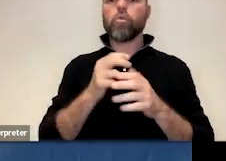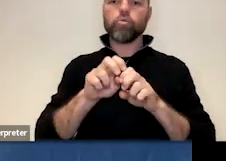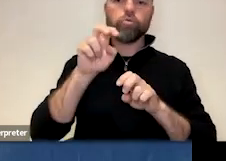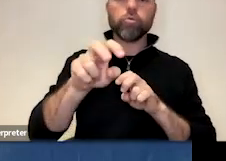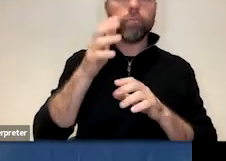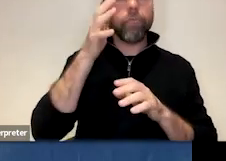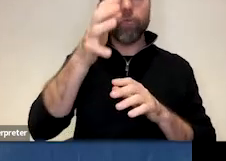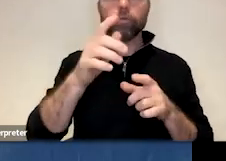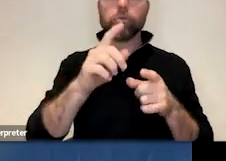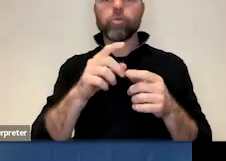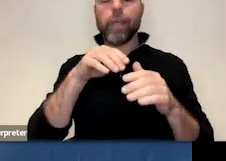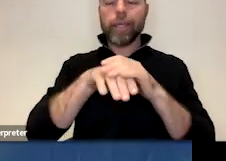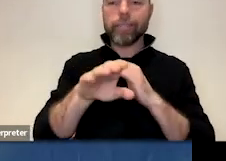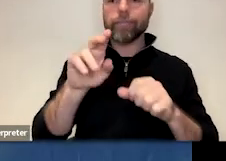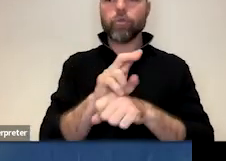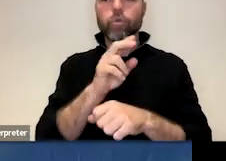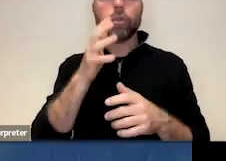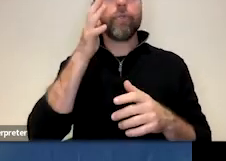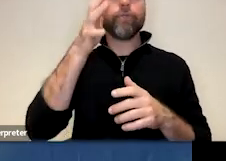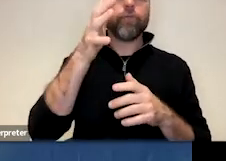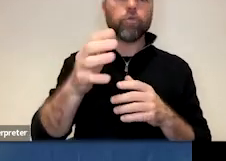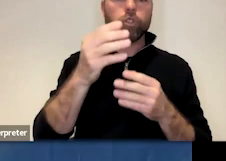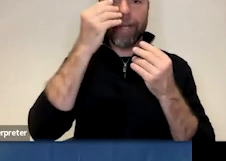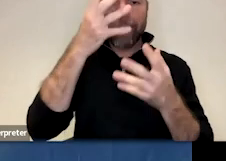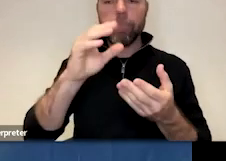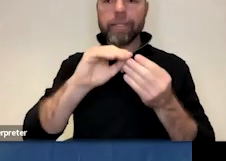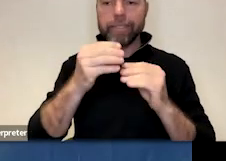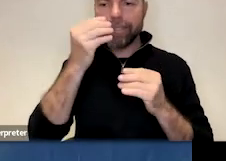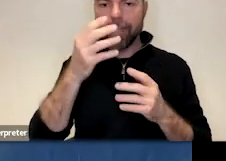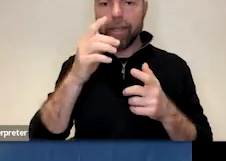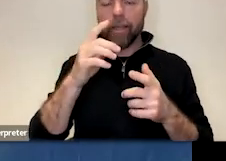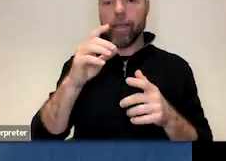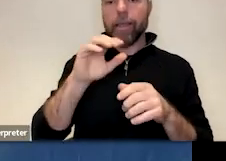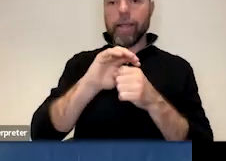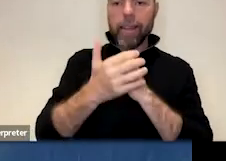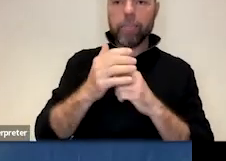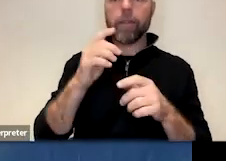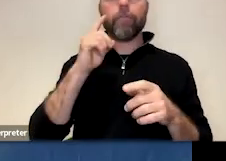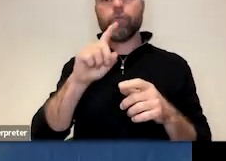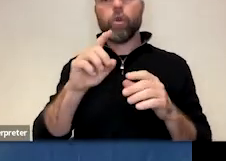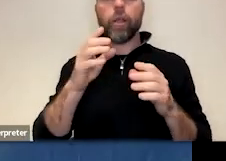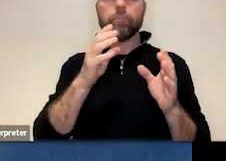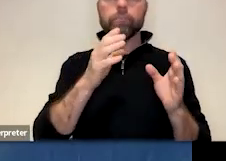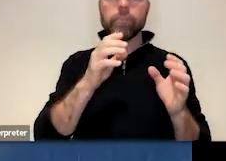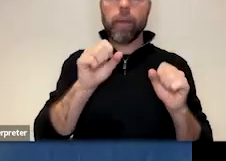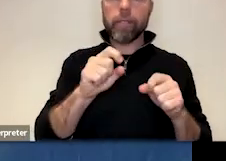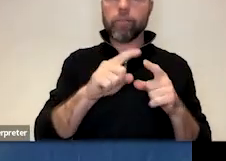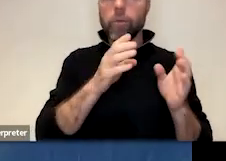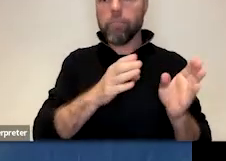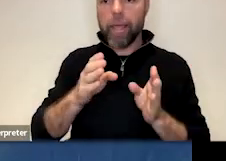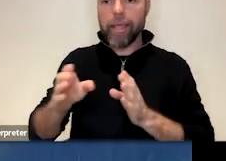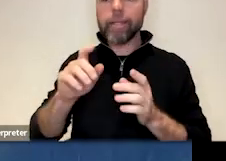ability to access and use future climate data, a crucial element in our ongoing efforts to plan for and adapt